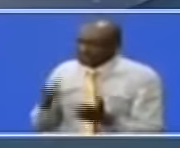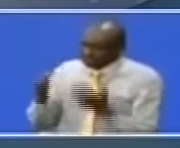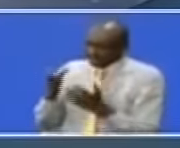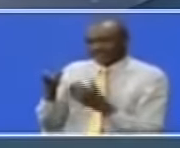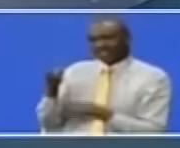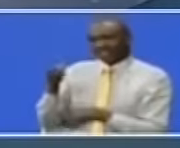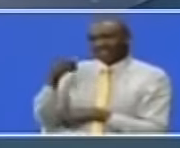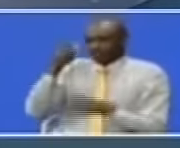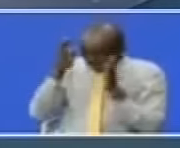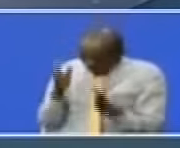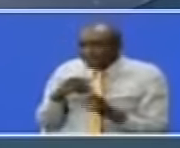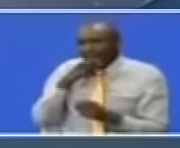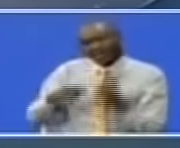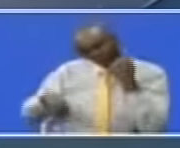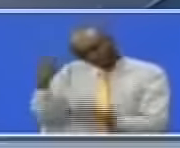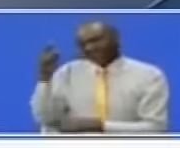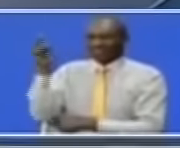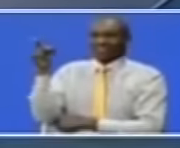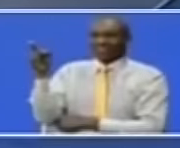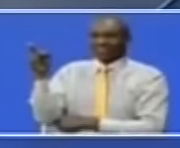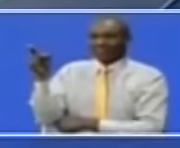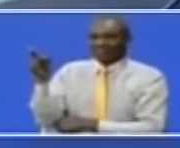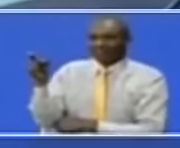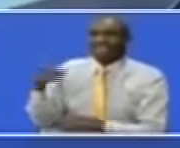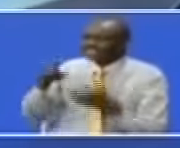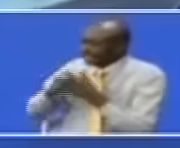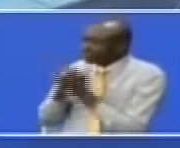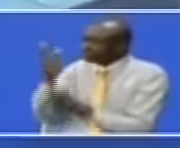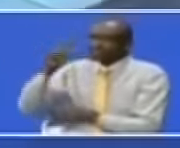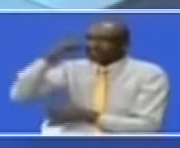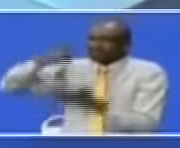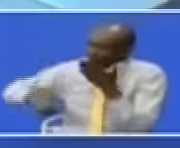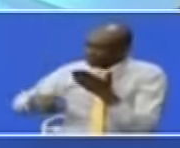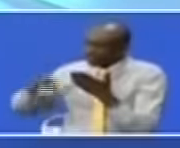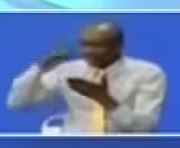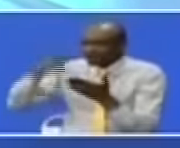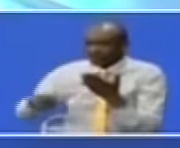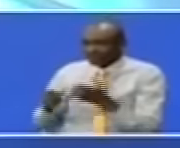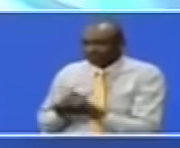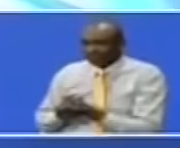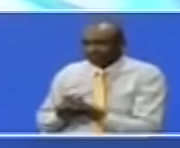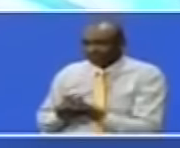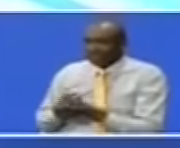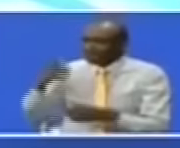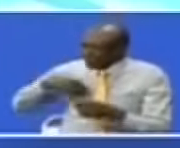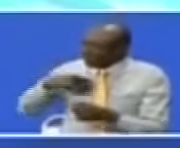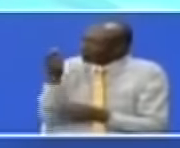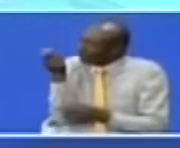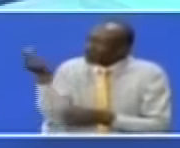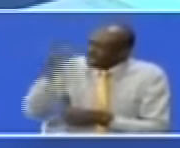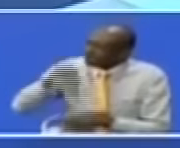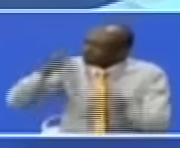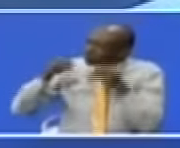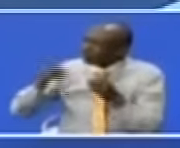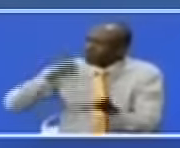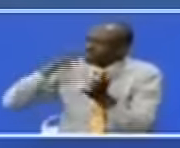Aaron Chariot. Quite a tongue twister there. Prof, let me start with you. What are these numbers saying? Low voter turnout. I know the story of the by-election,